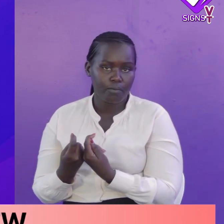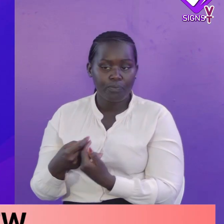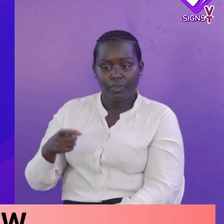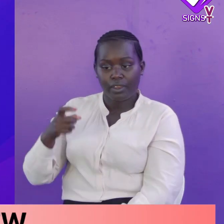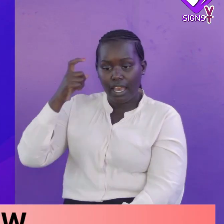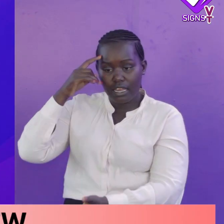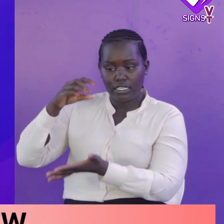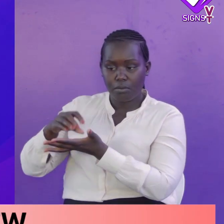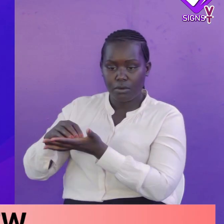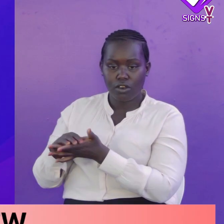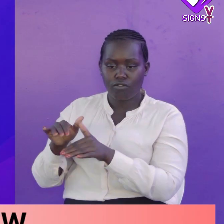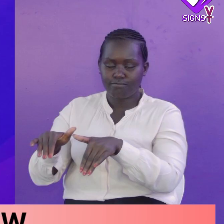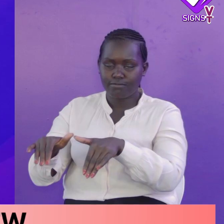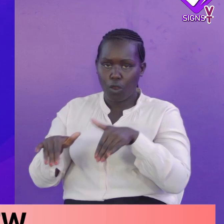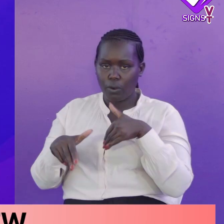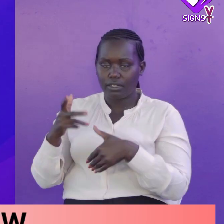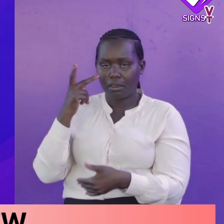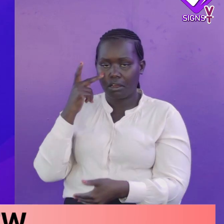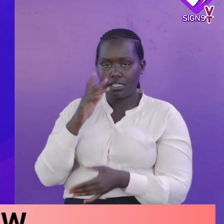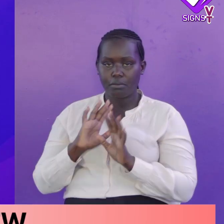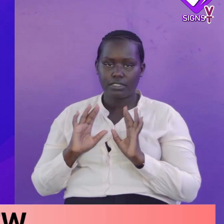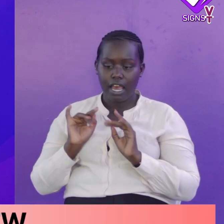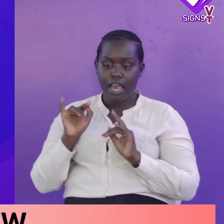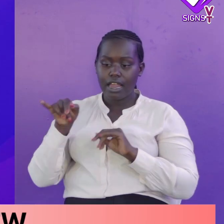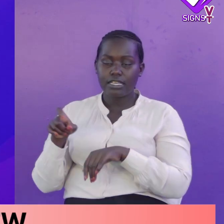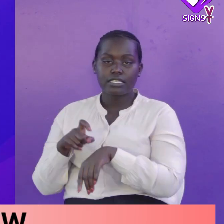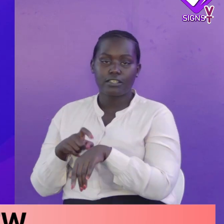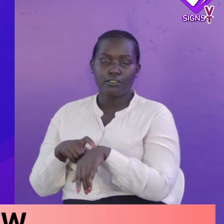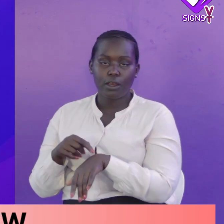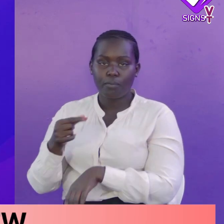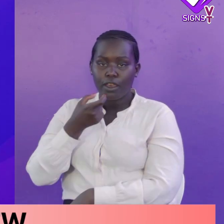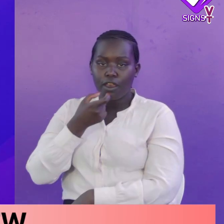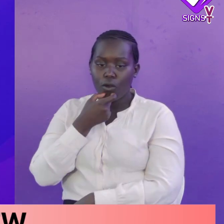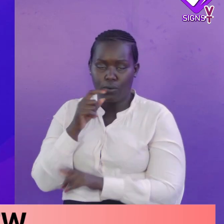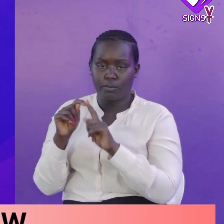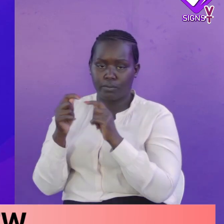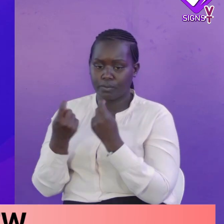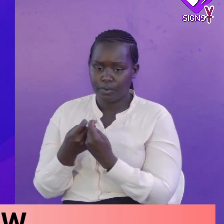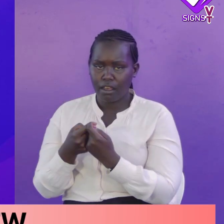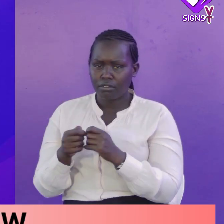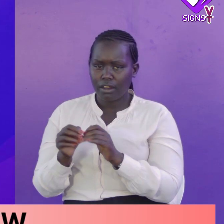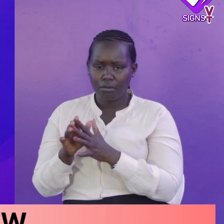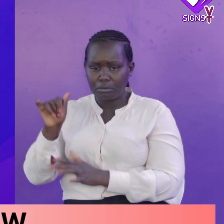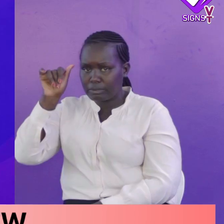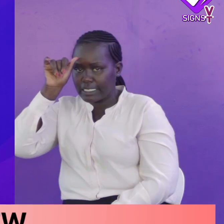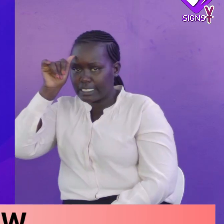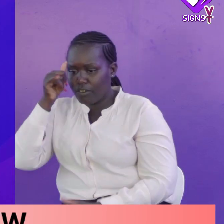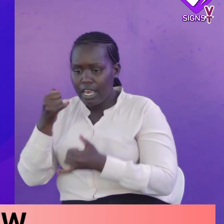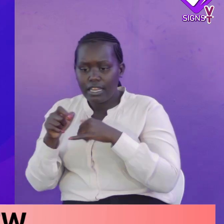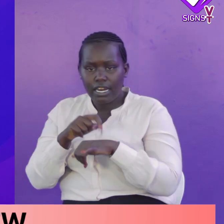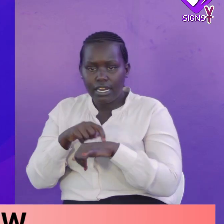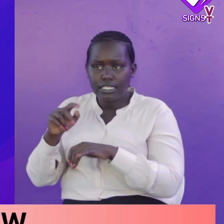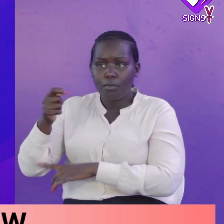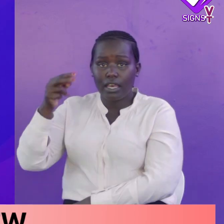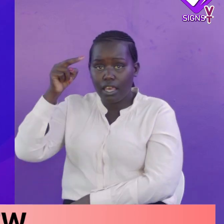a matter of let's wait and see. Yeah. Because at this moment, Gor Mahia are looking to be sharp. Because the last time Kenya